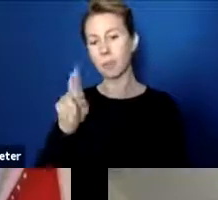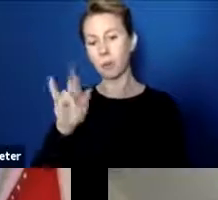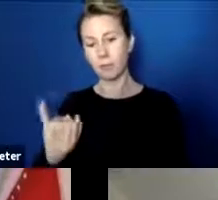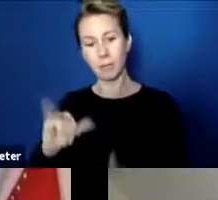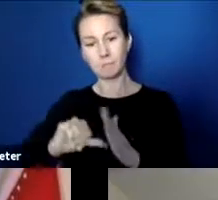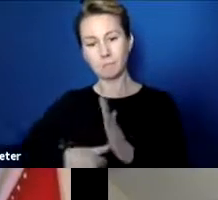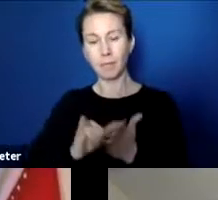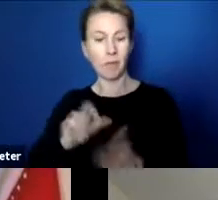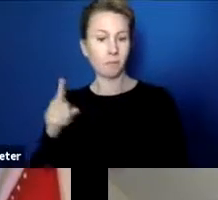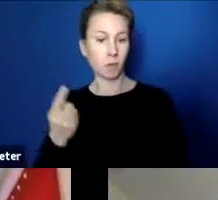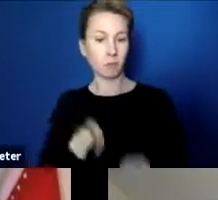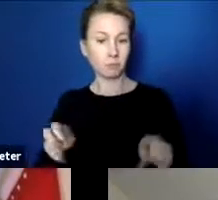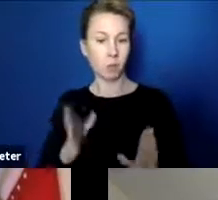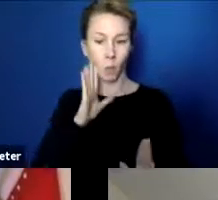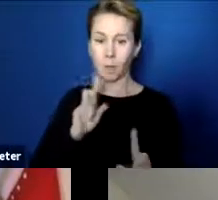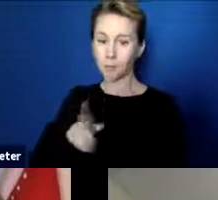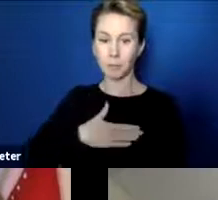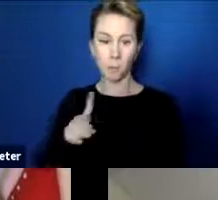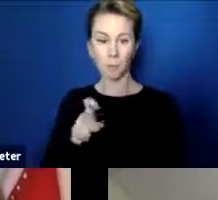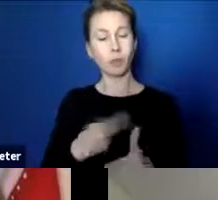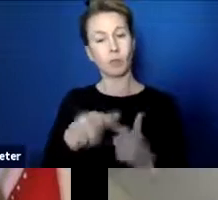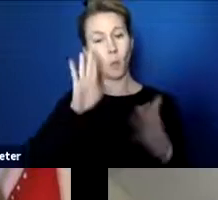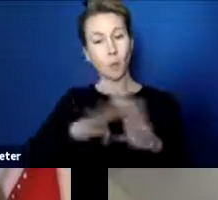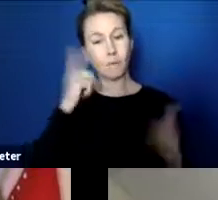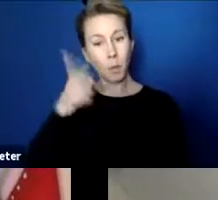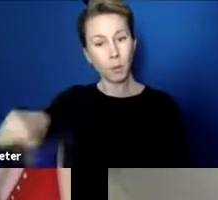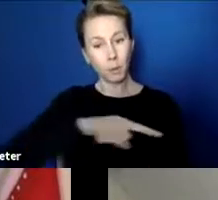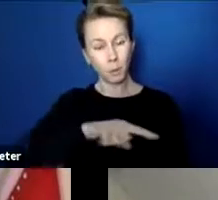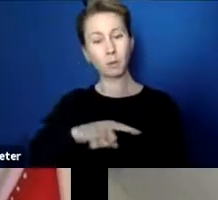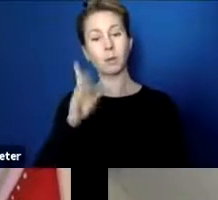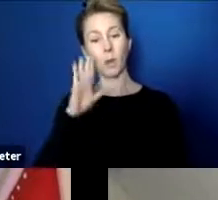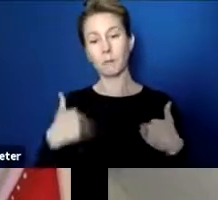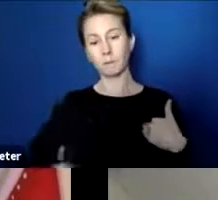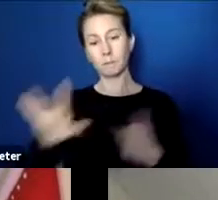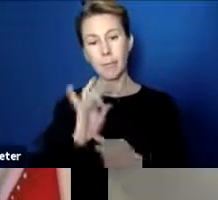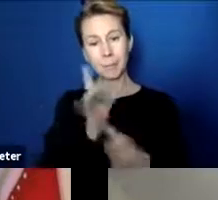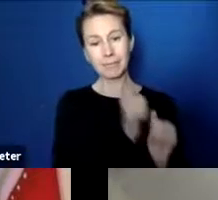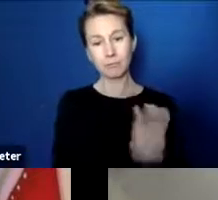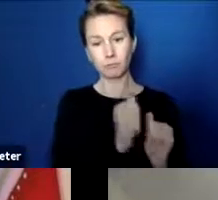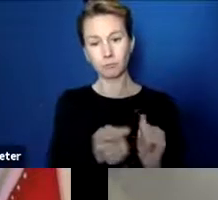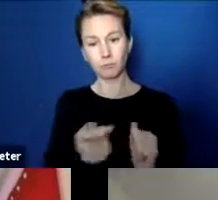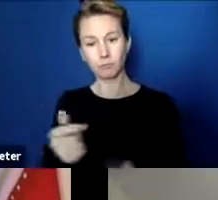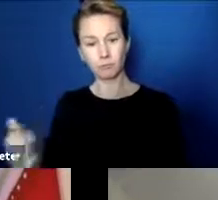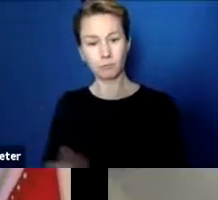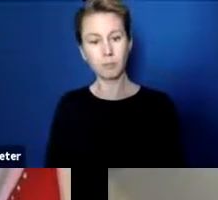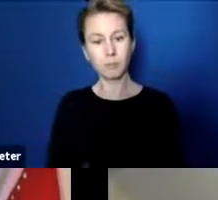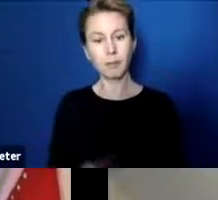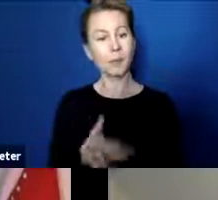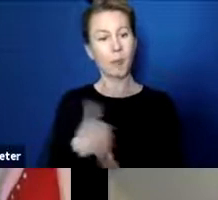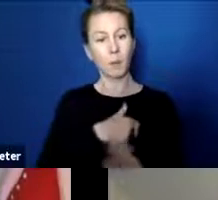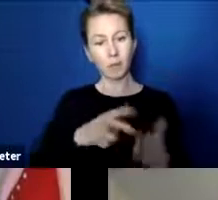as workers and as residents. Our speakers today will be addressing these and other issues and also suggesting things that you can do to